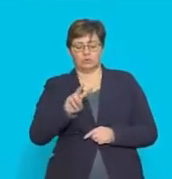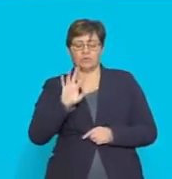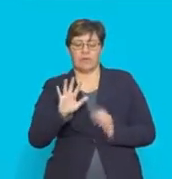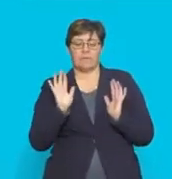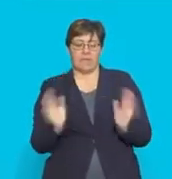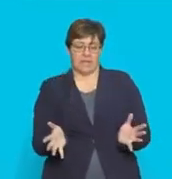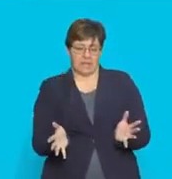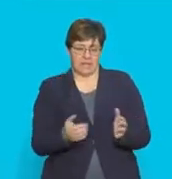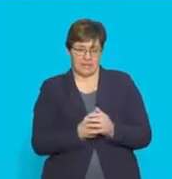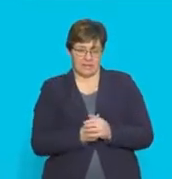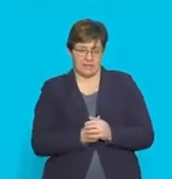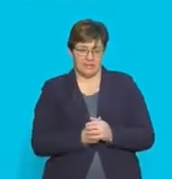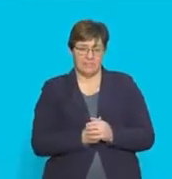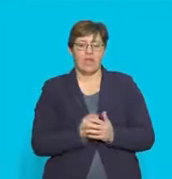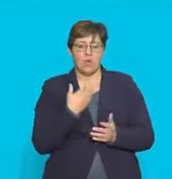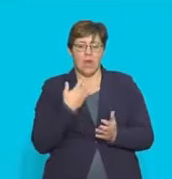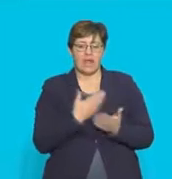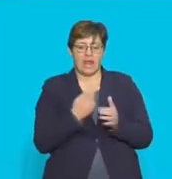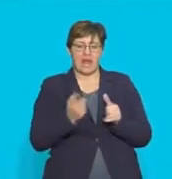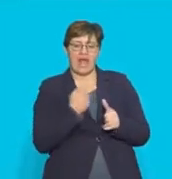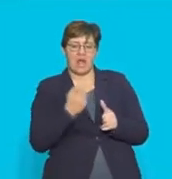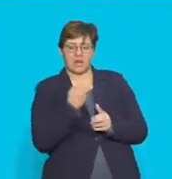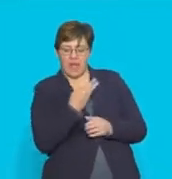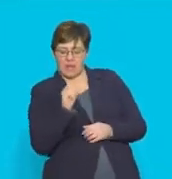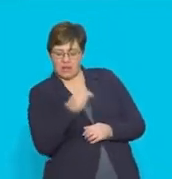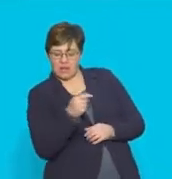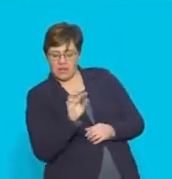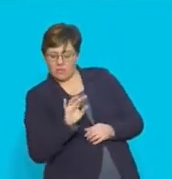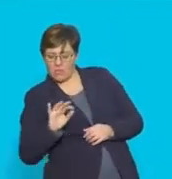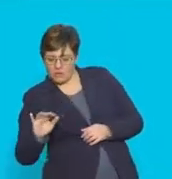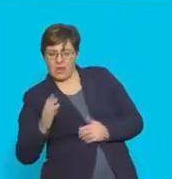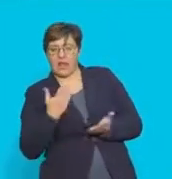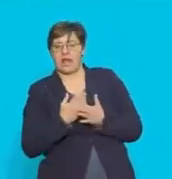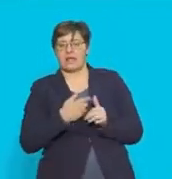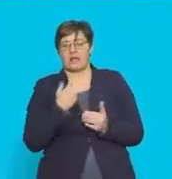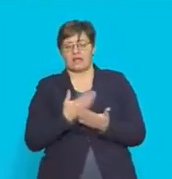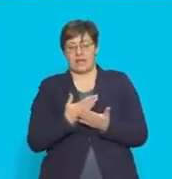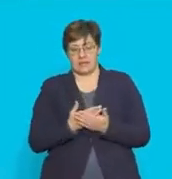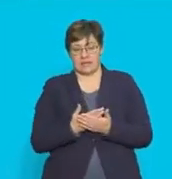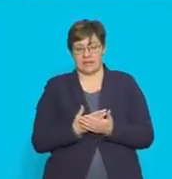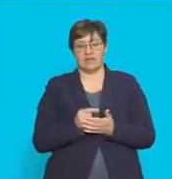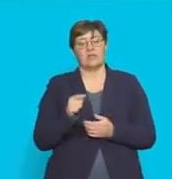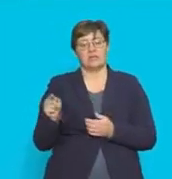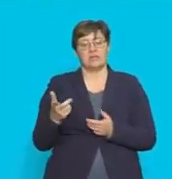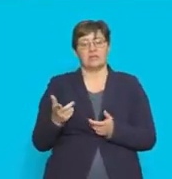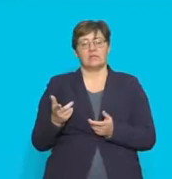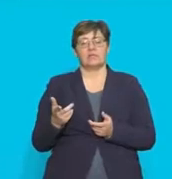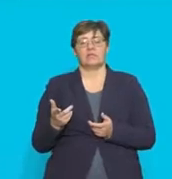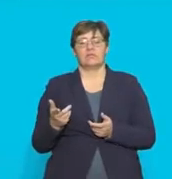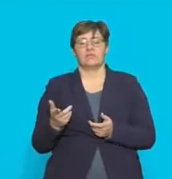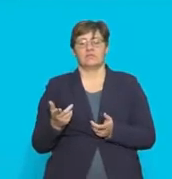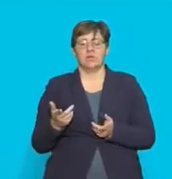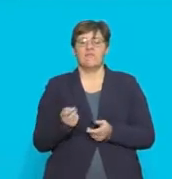point. So you can count how many decimals are there, and those decimals are normally very